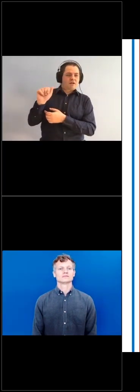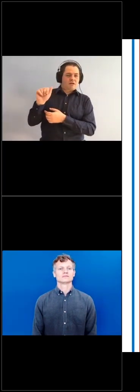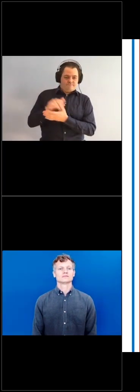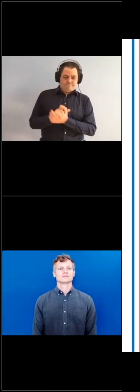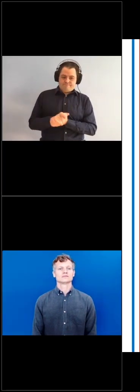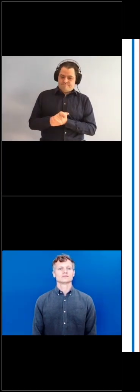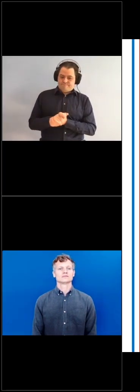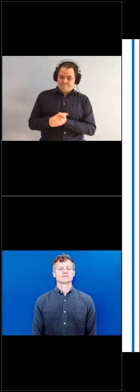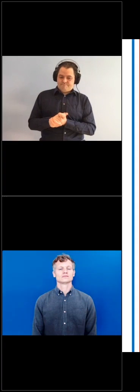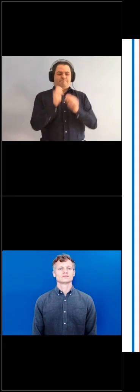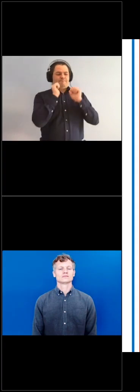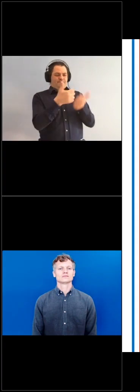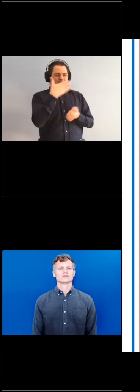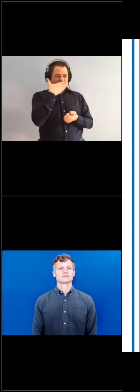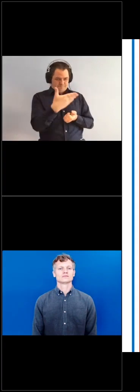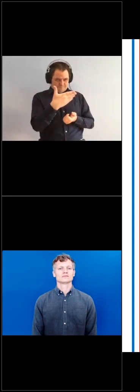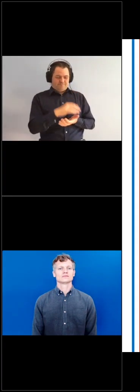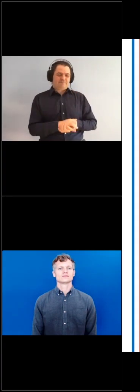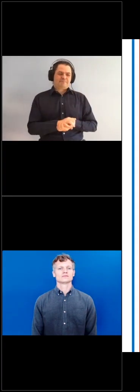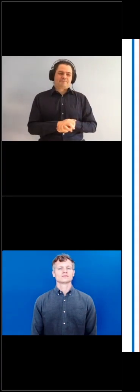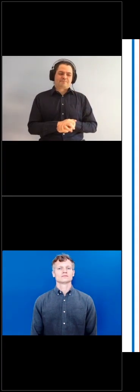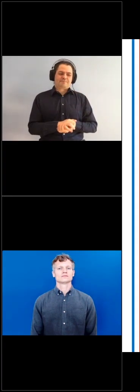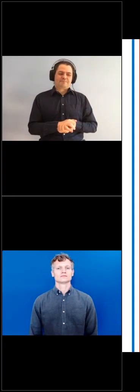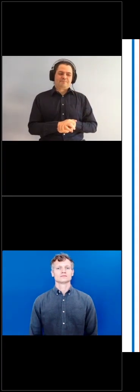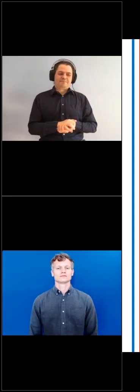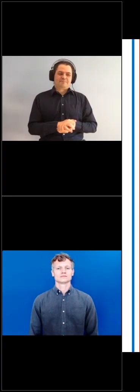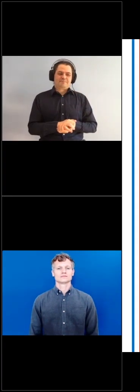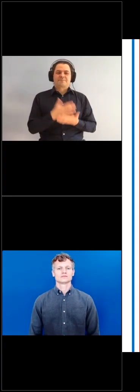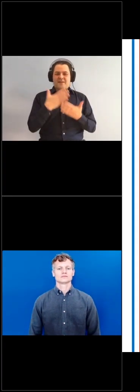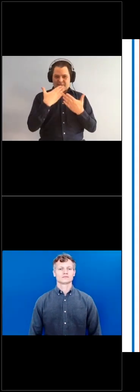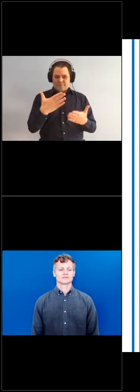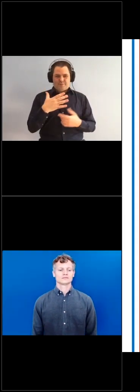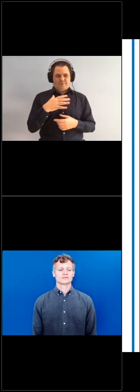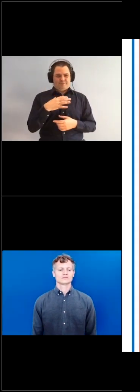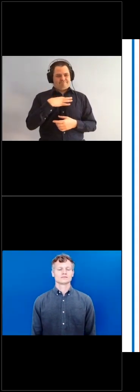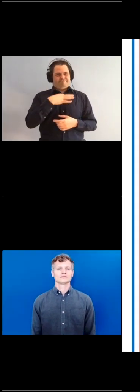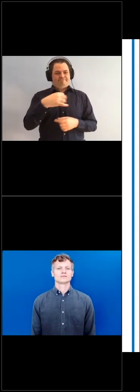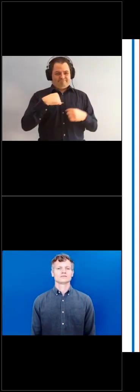Next slide. Yes, thank you for having me here.